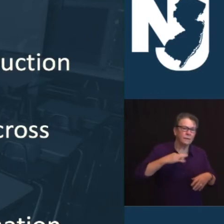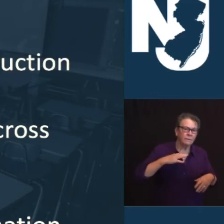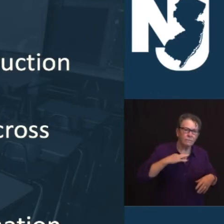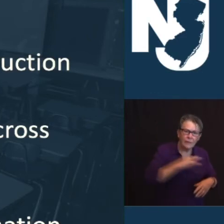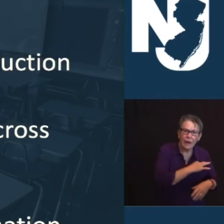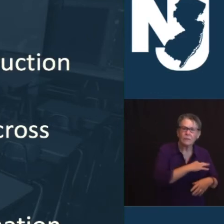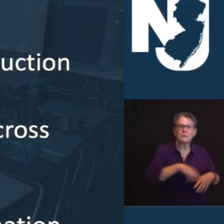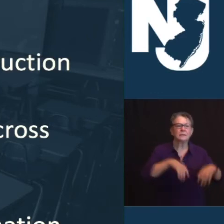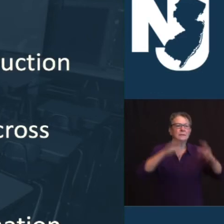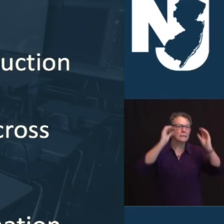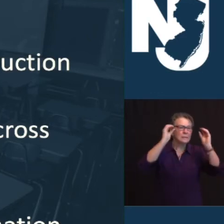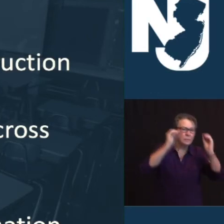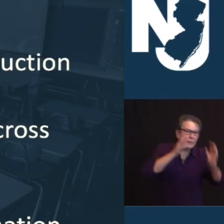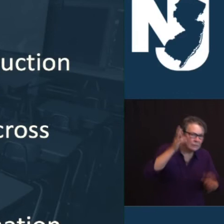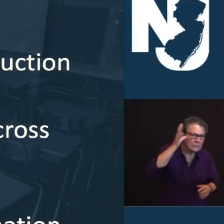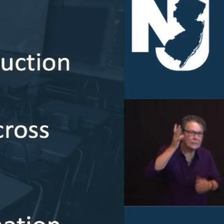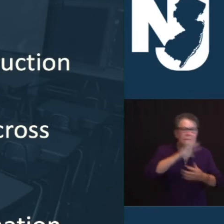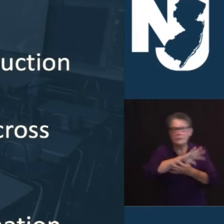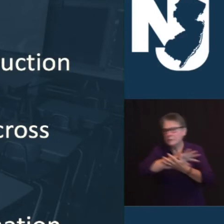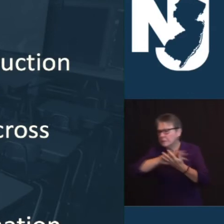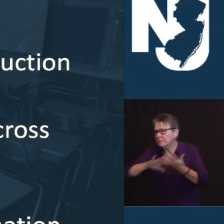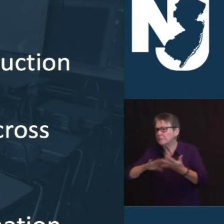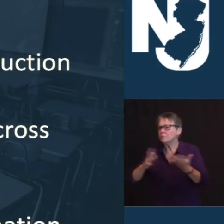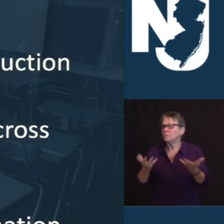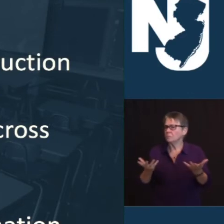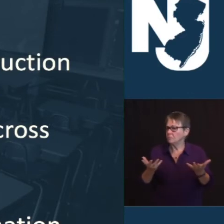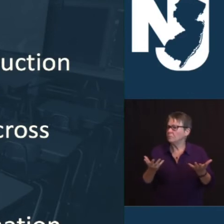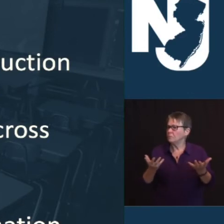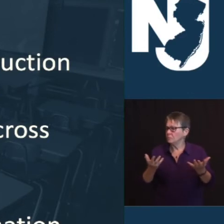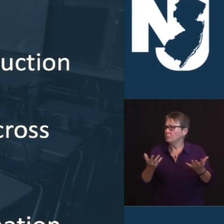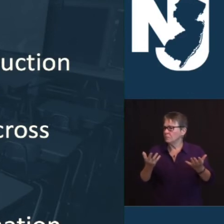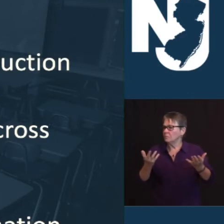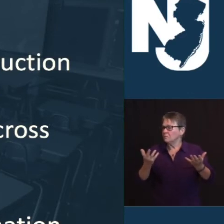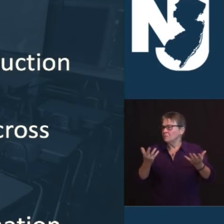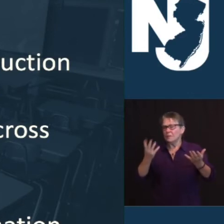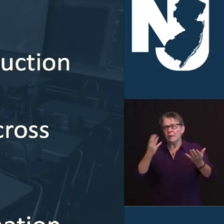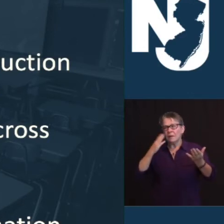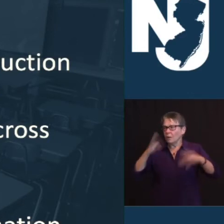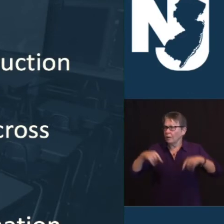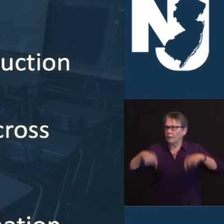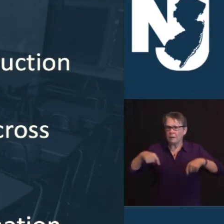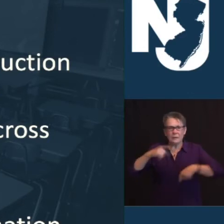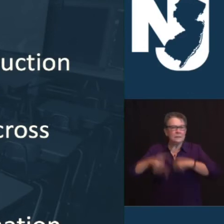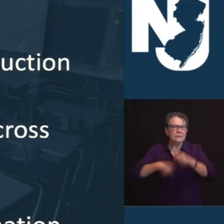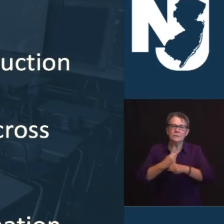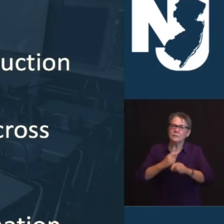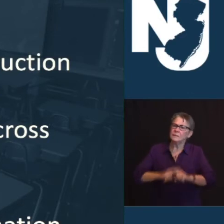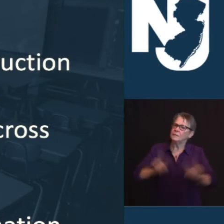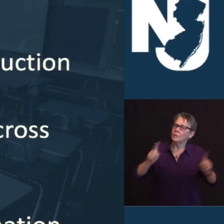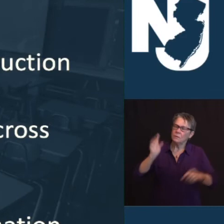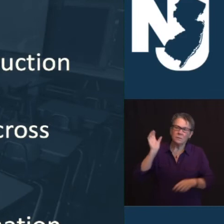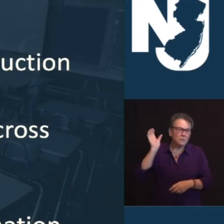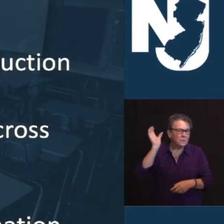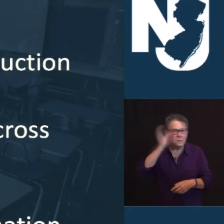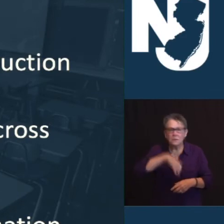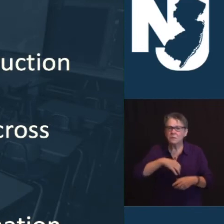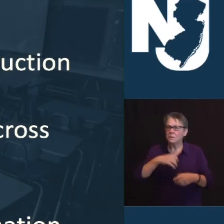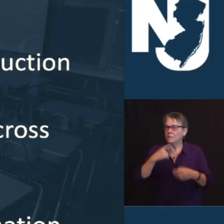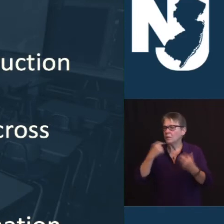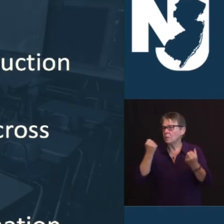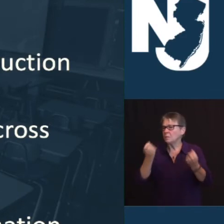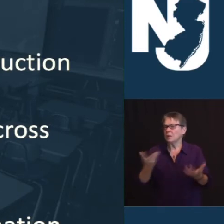I want to applaud the districts, the educators, all the stakeholders who are trying to balance that, most importantly,